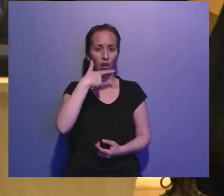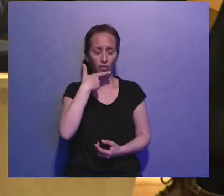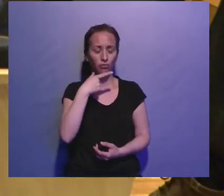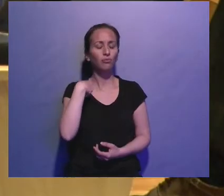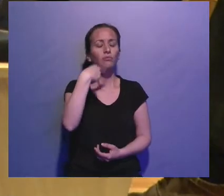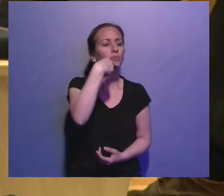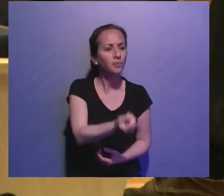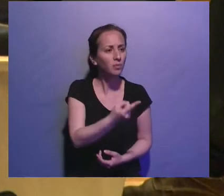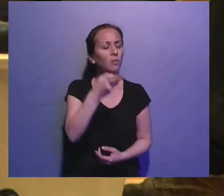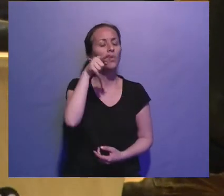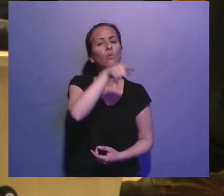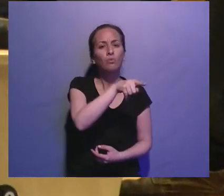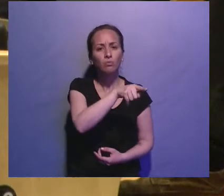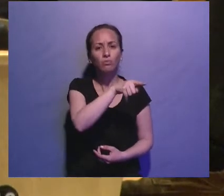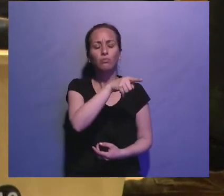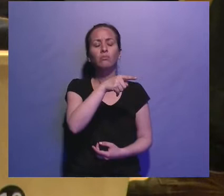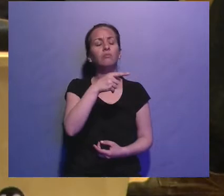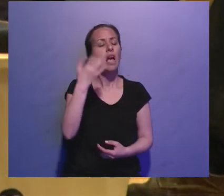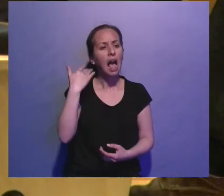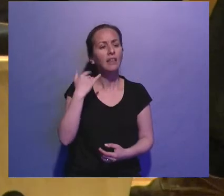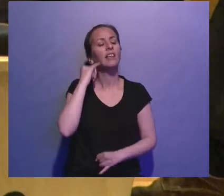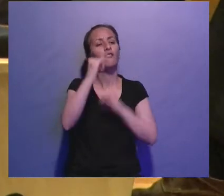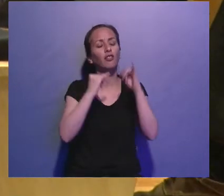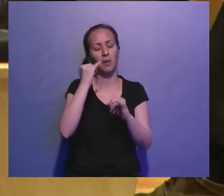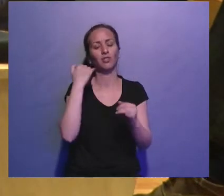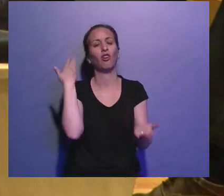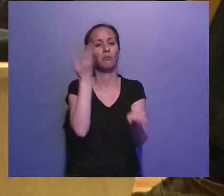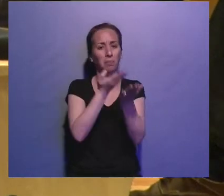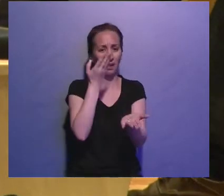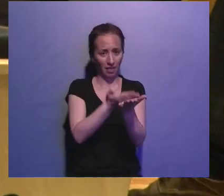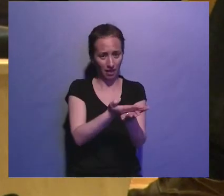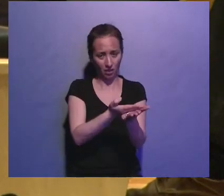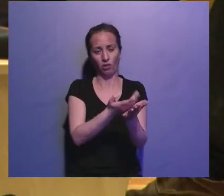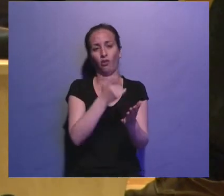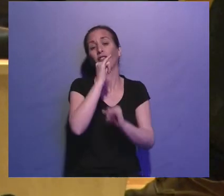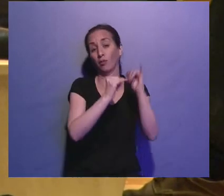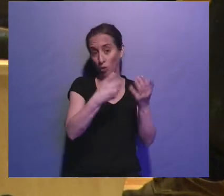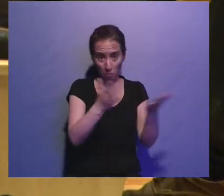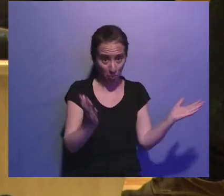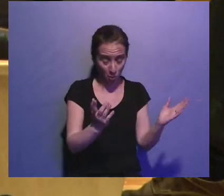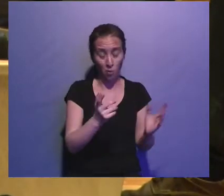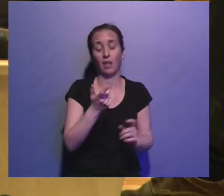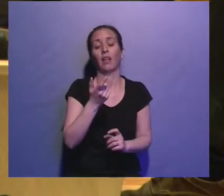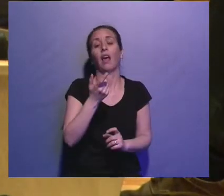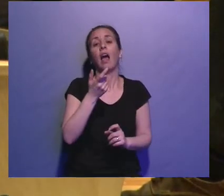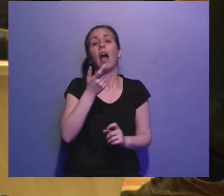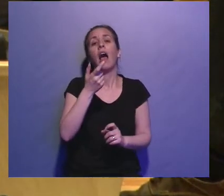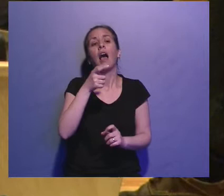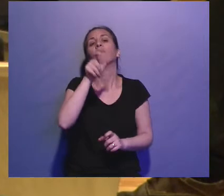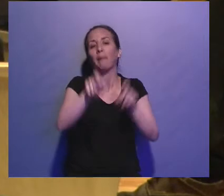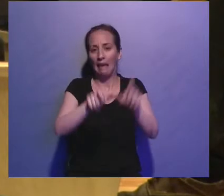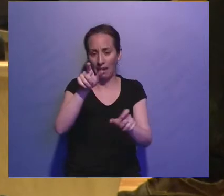Carlos Romero. You said that the request for information of